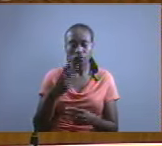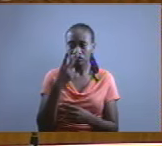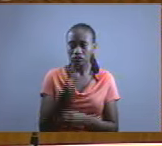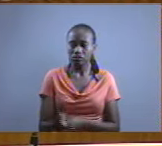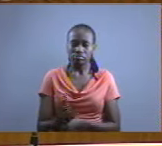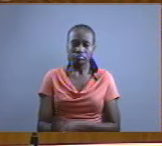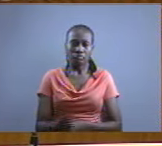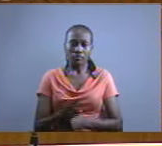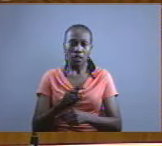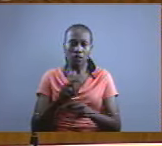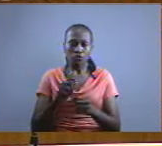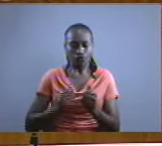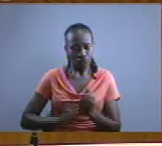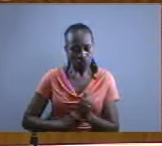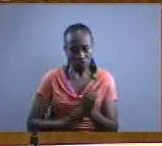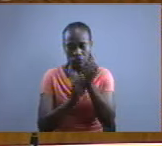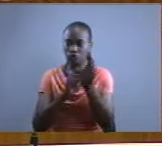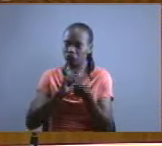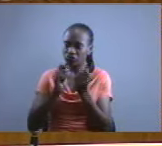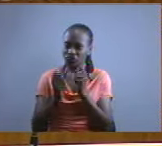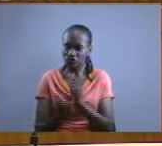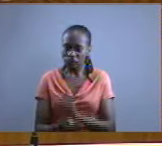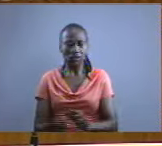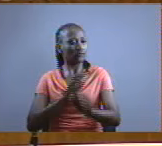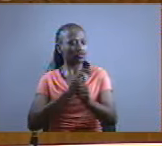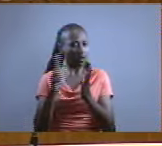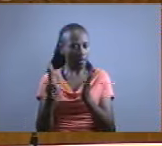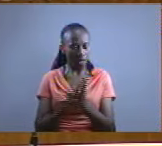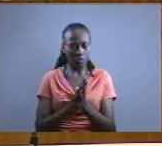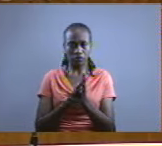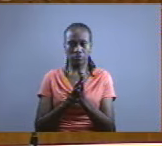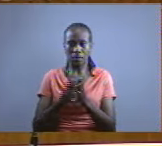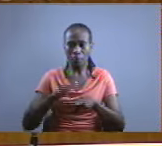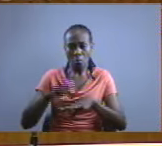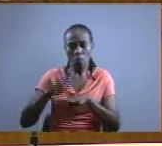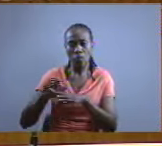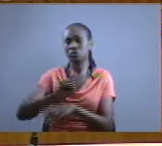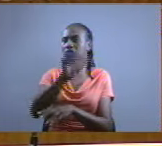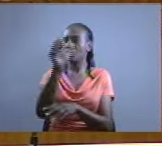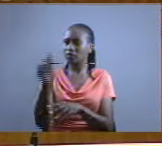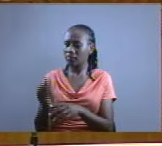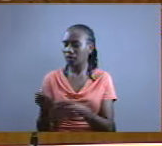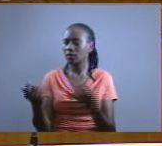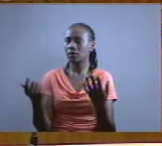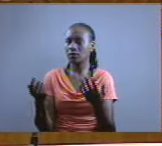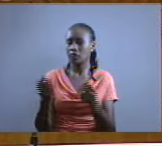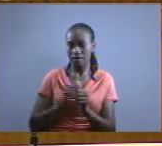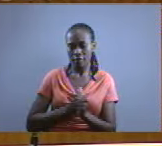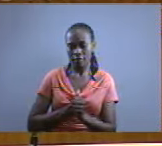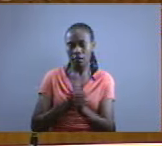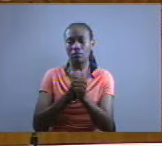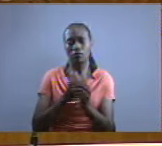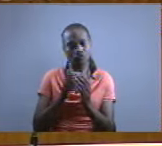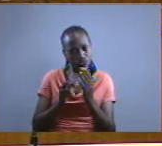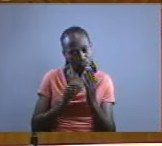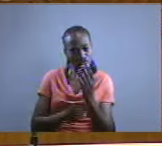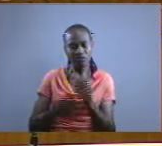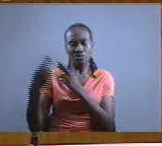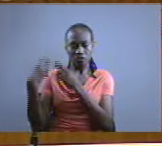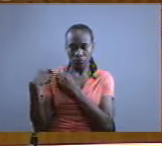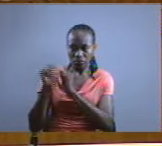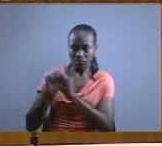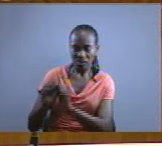and enforcement mechanism of the Act, and to ensure that South Africa complies and meets its obligations in terms of